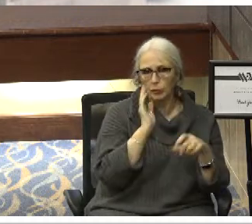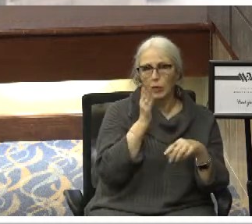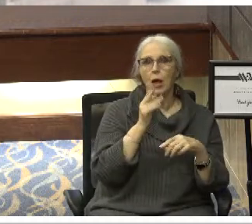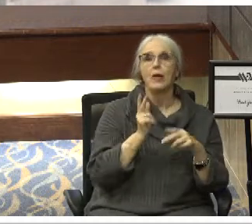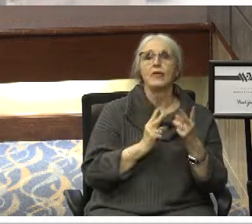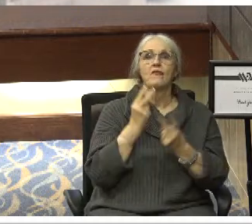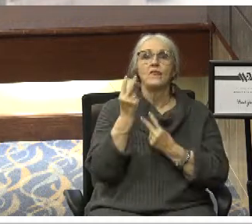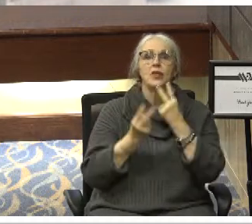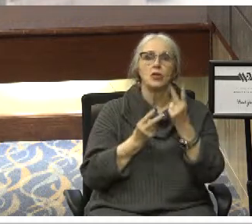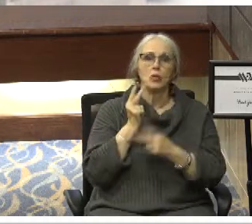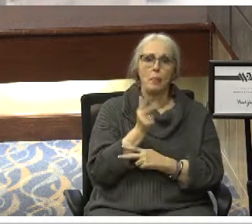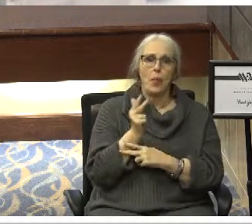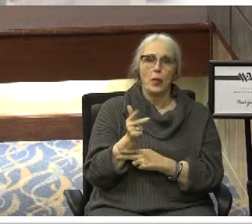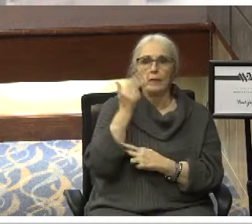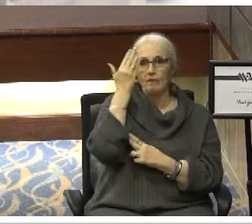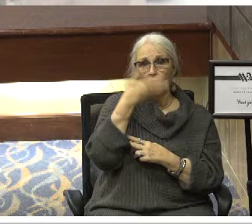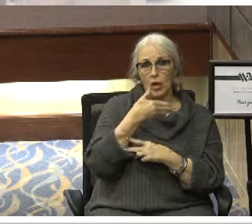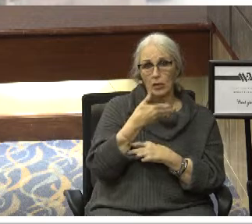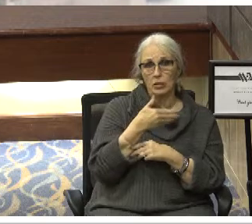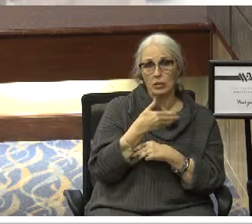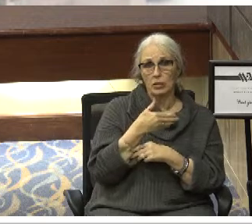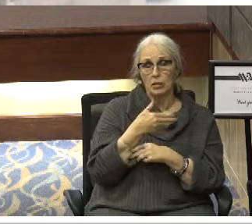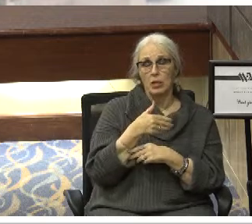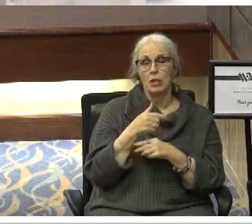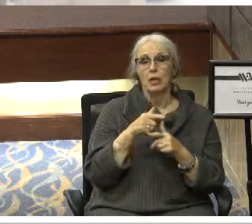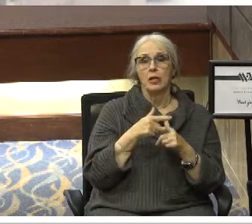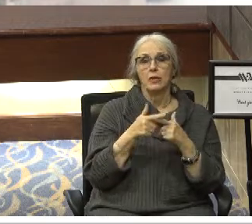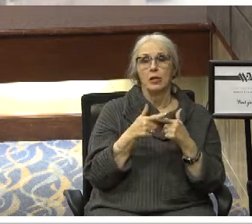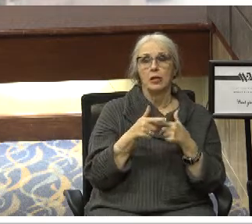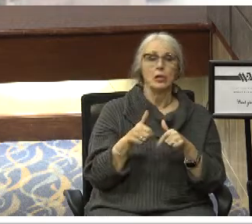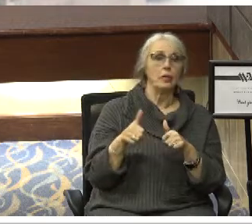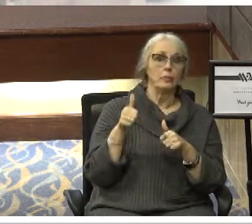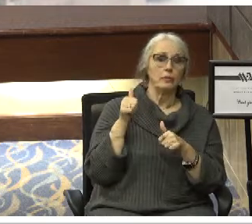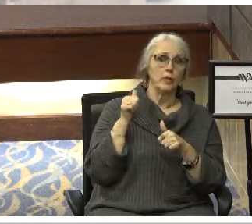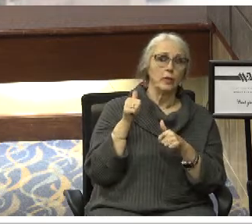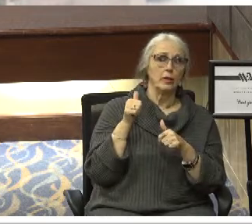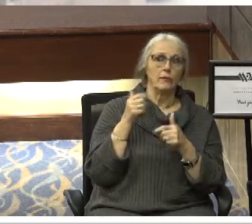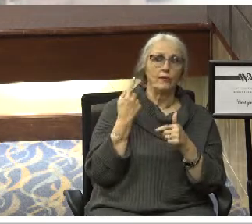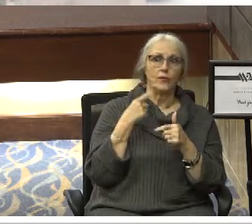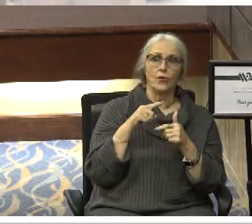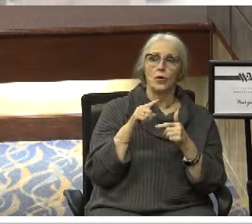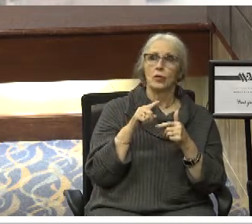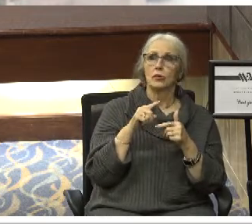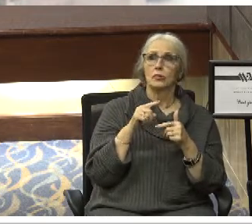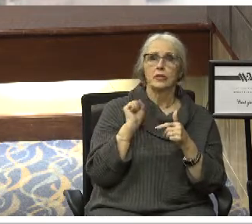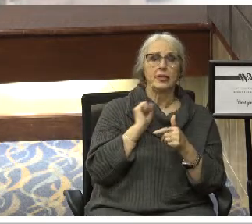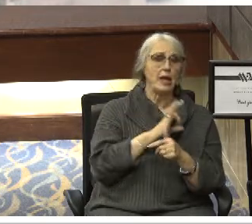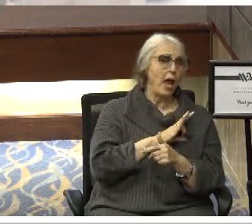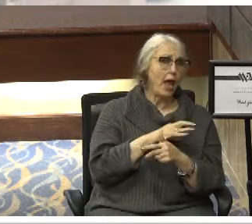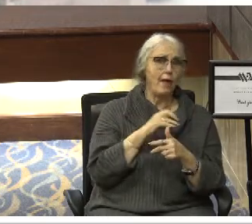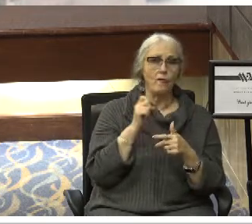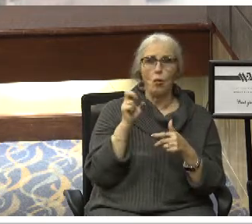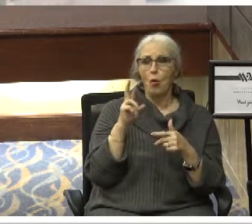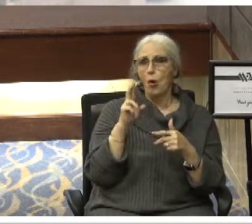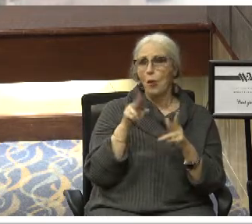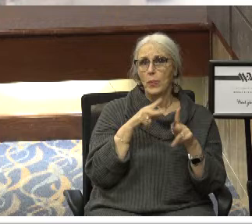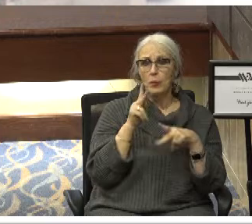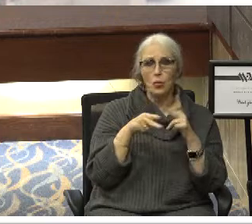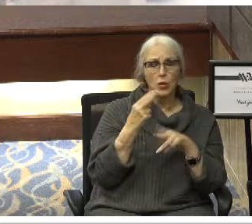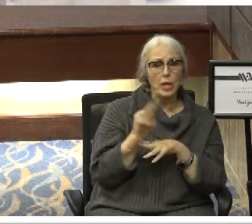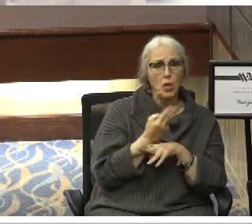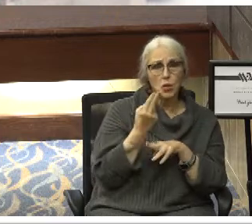front. We're here, and then this would be parking for either staff or people that they're